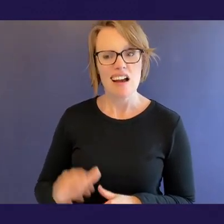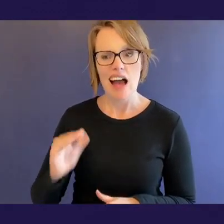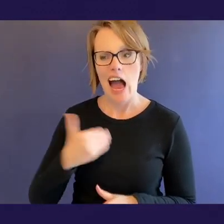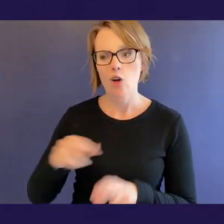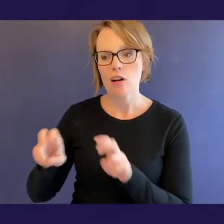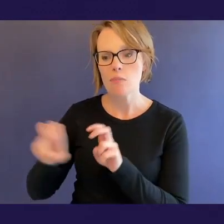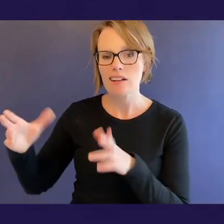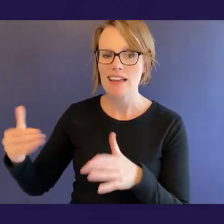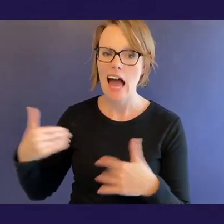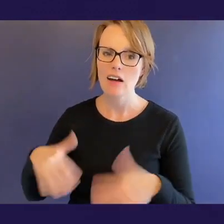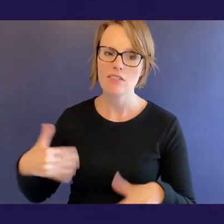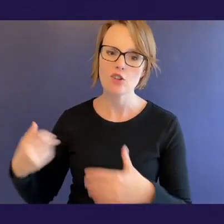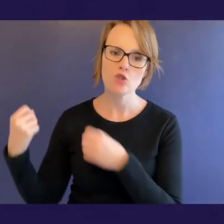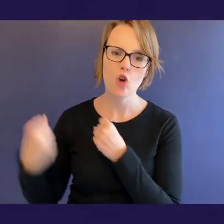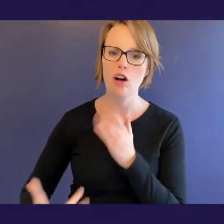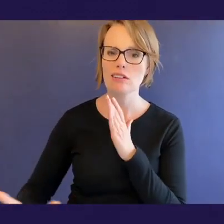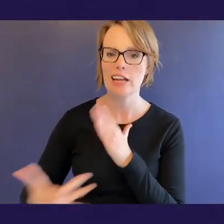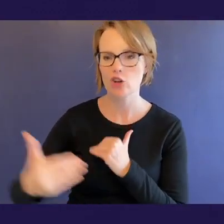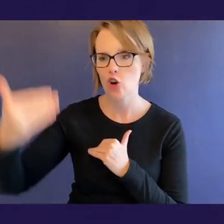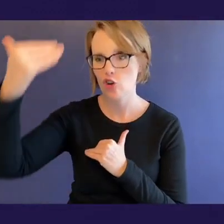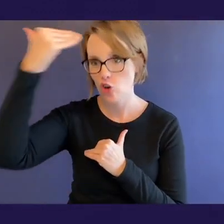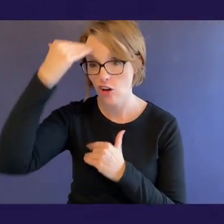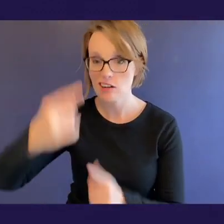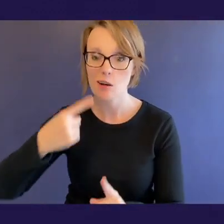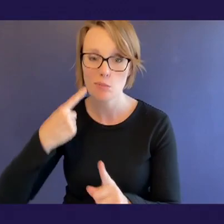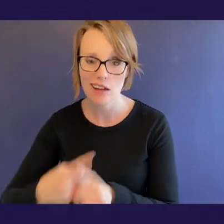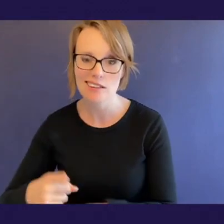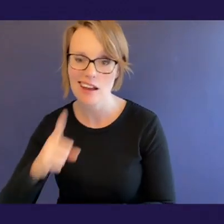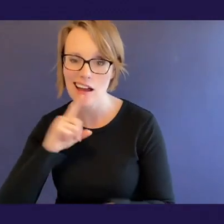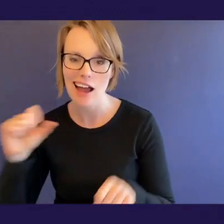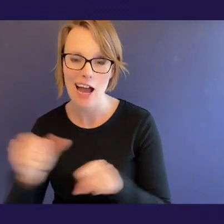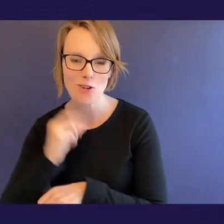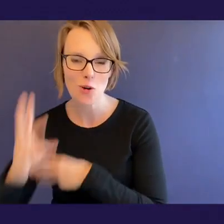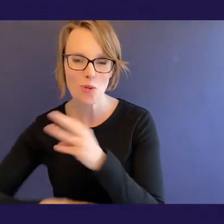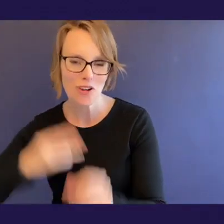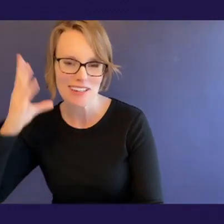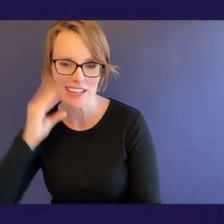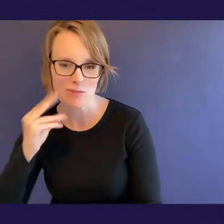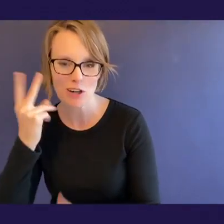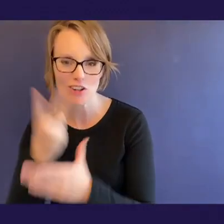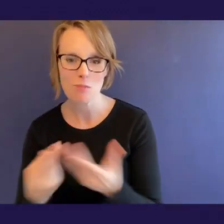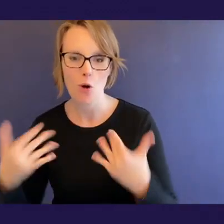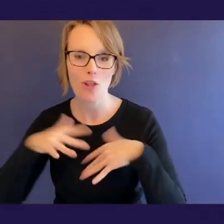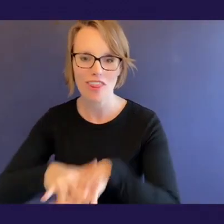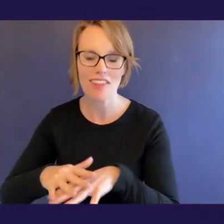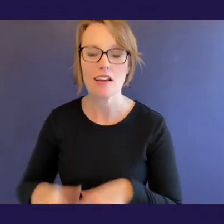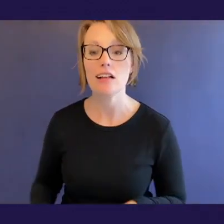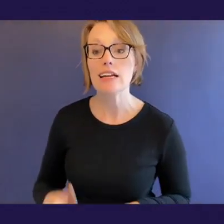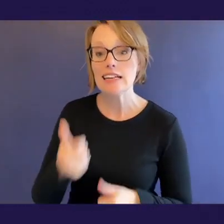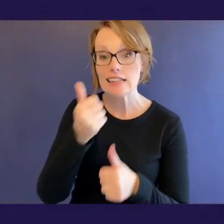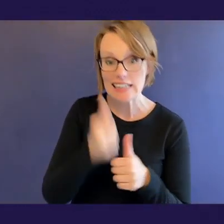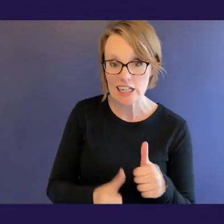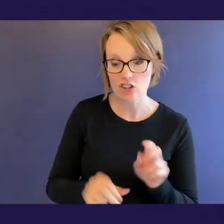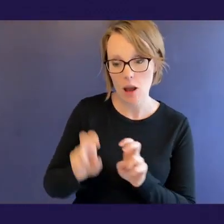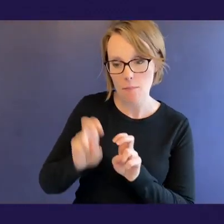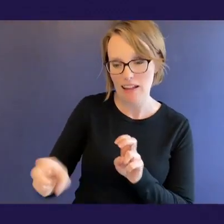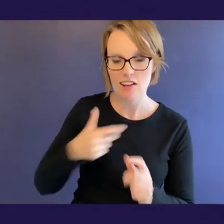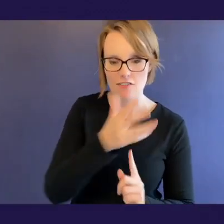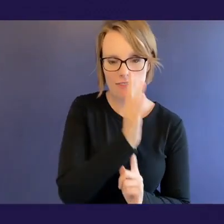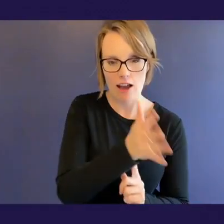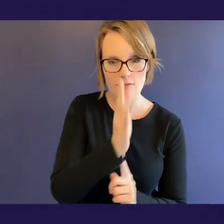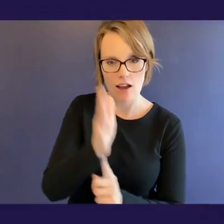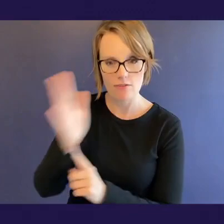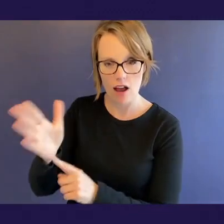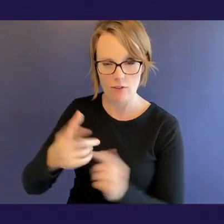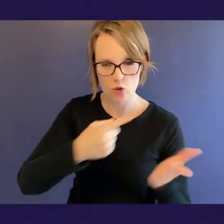impressive practical real-world experience. Each discussant will have about 5 minutes to give some remarks, which will